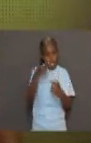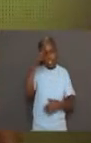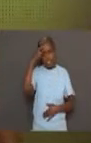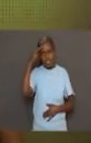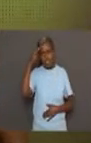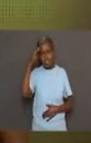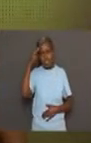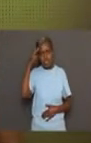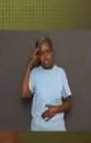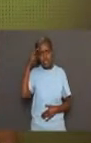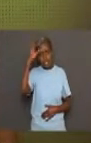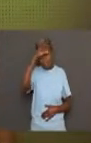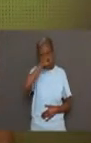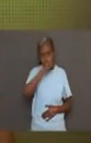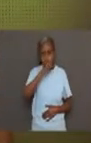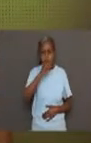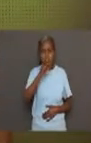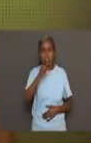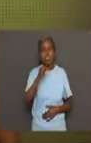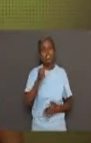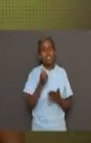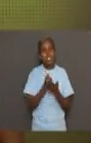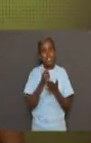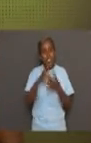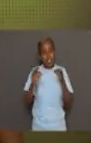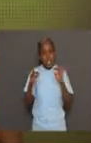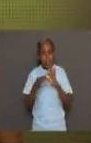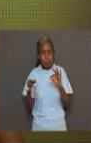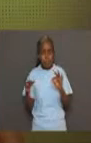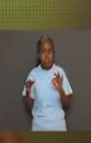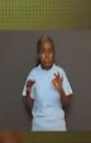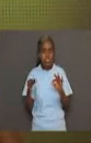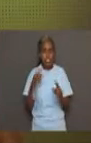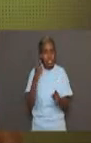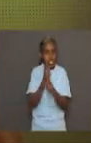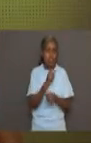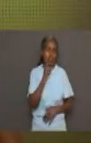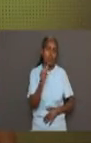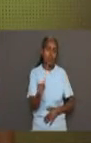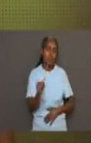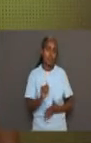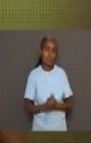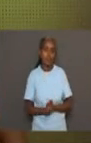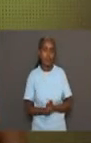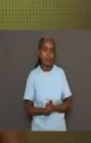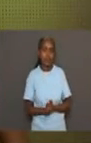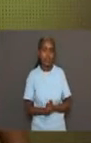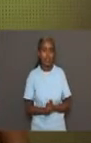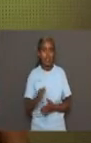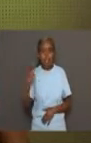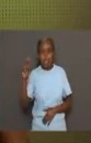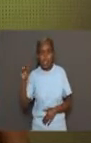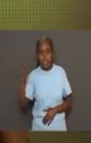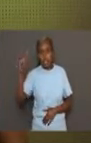case assumes that the statement is incorrect, that